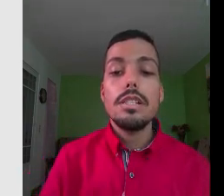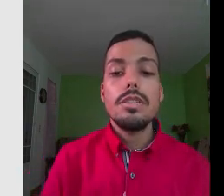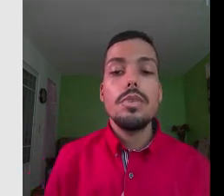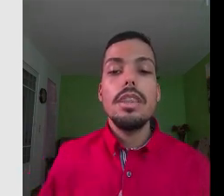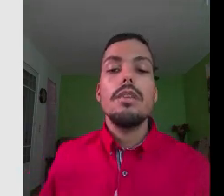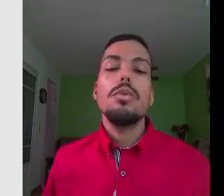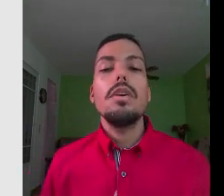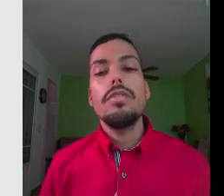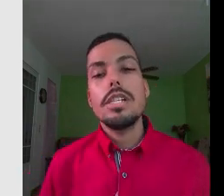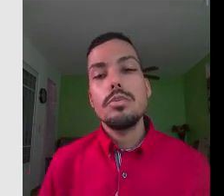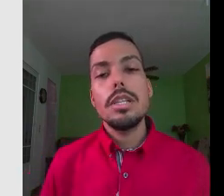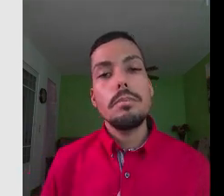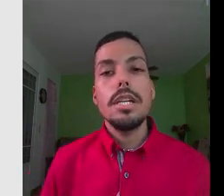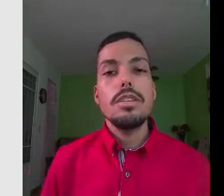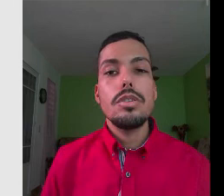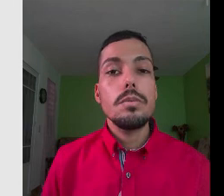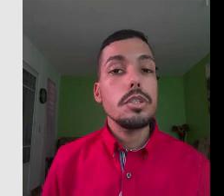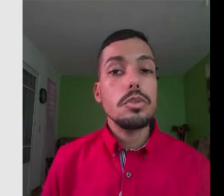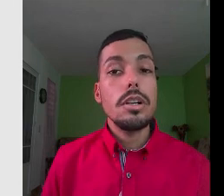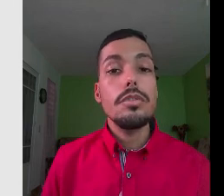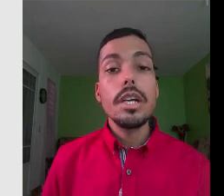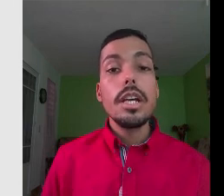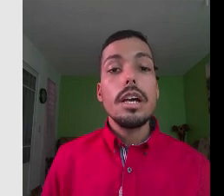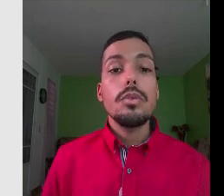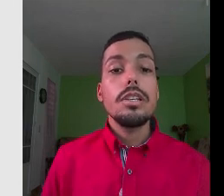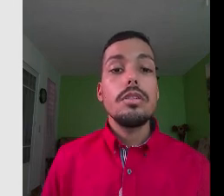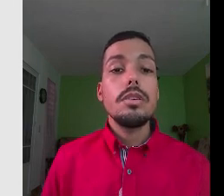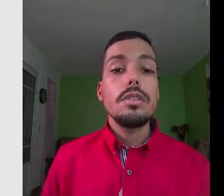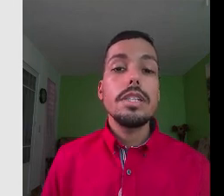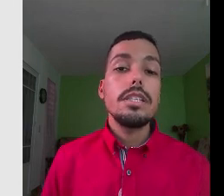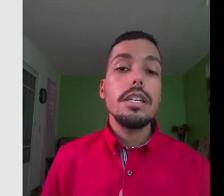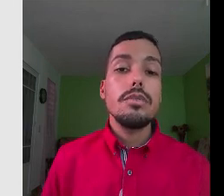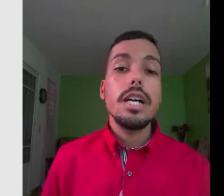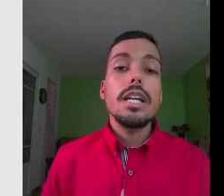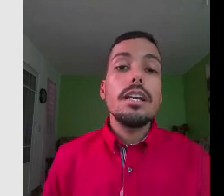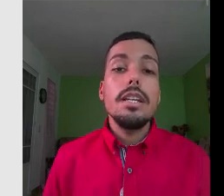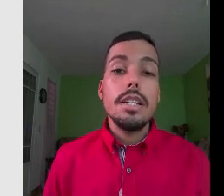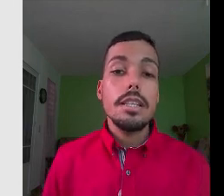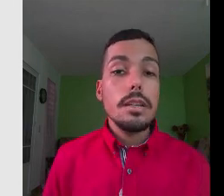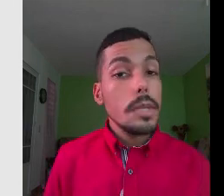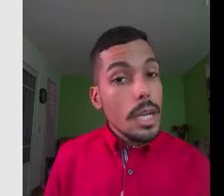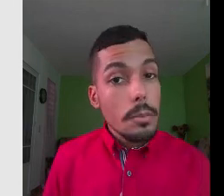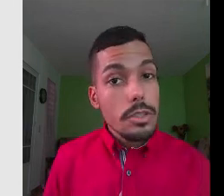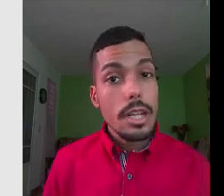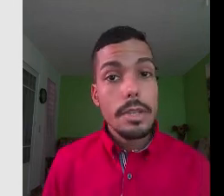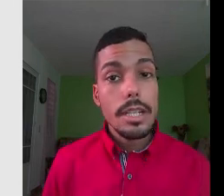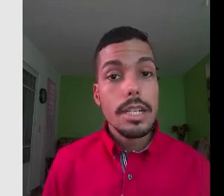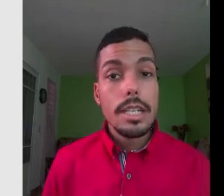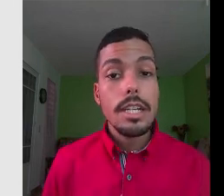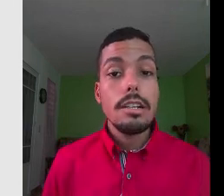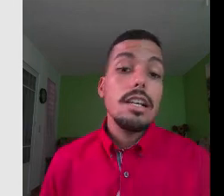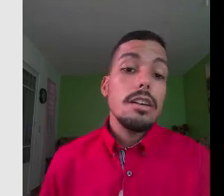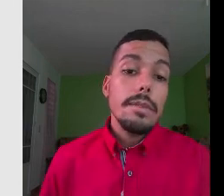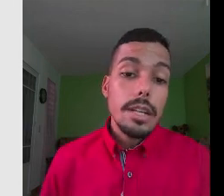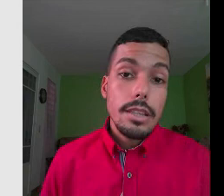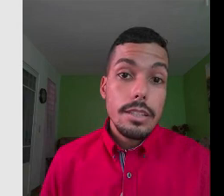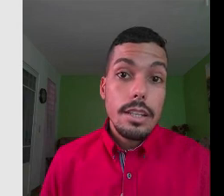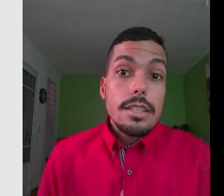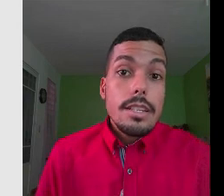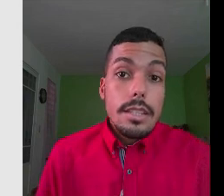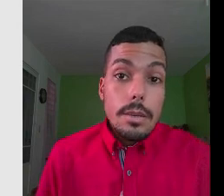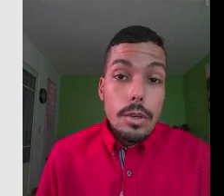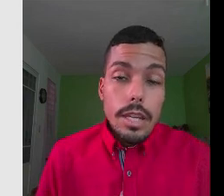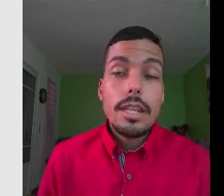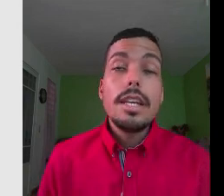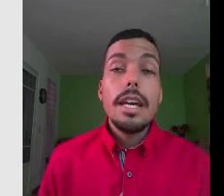And finishing with that one, we finish with the page number 12 and with the goal of the day, right? Y ya que terminamos la mitad del día, ¿verdad? Lo que me resta